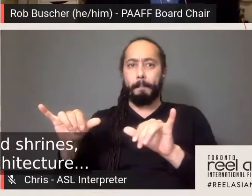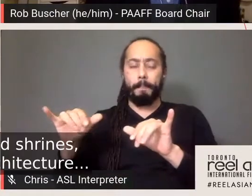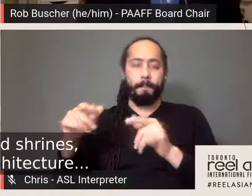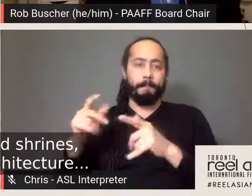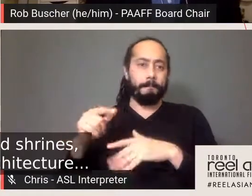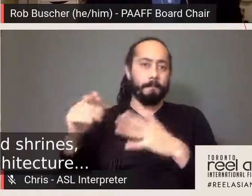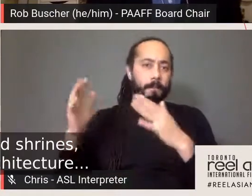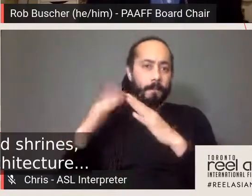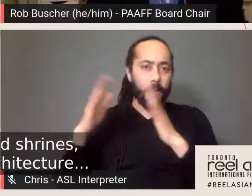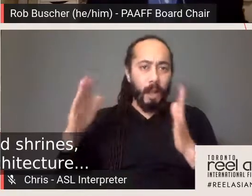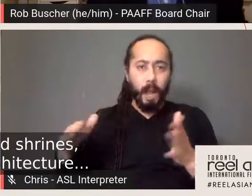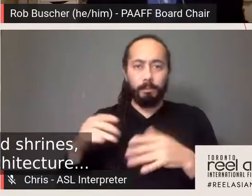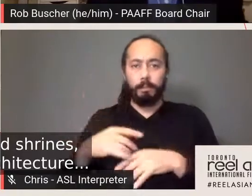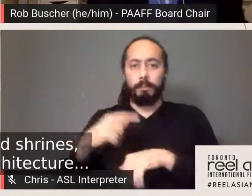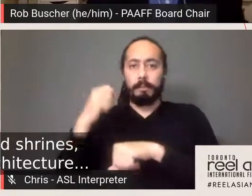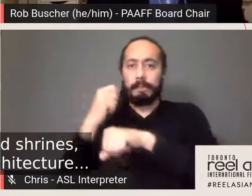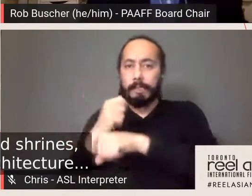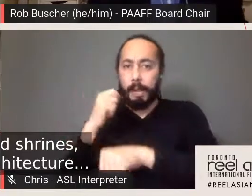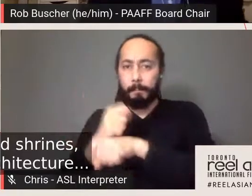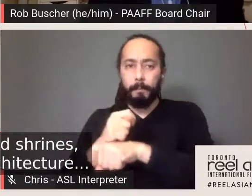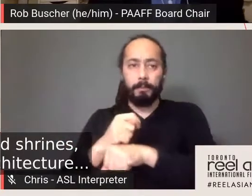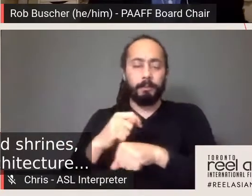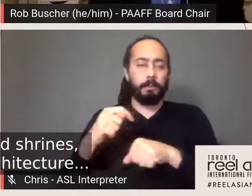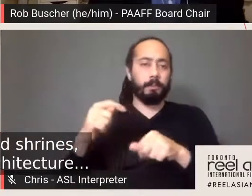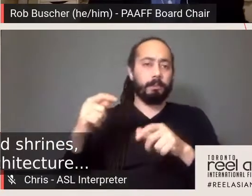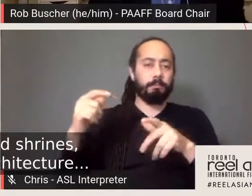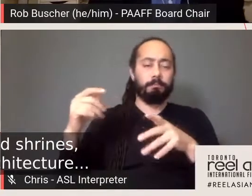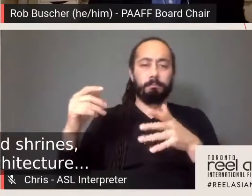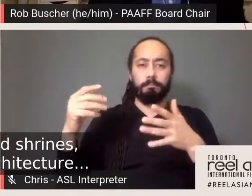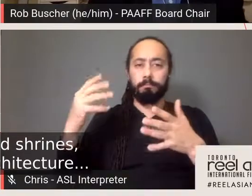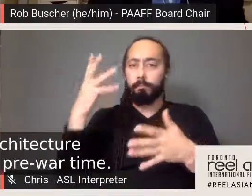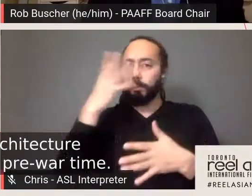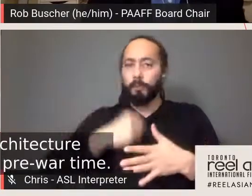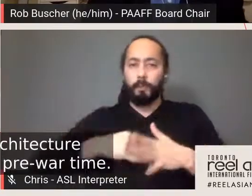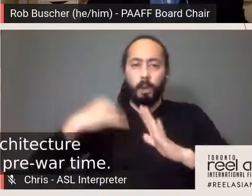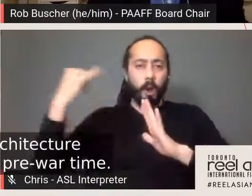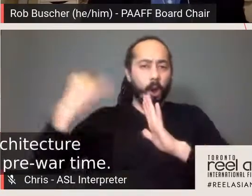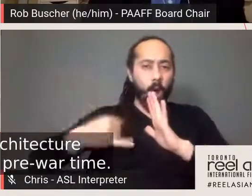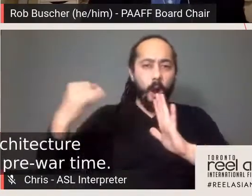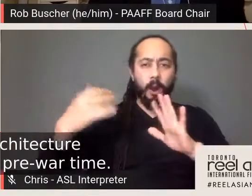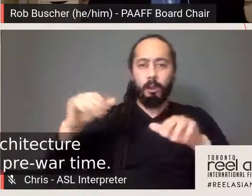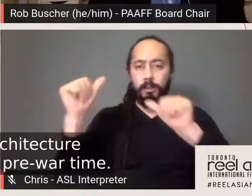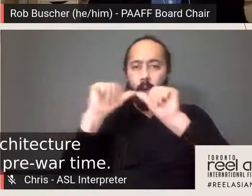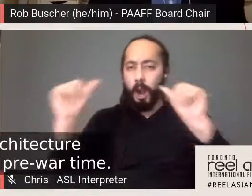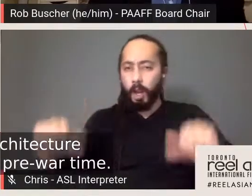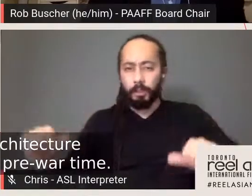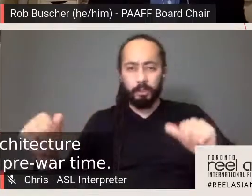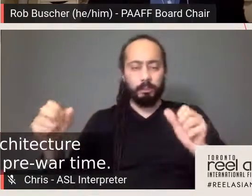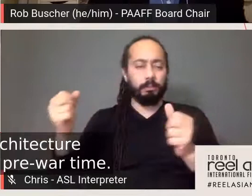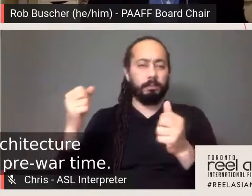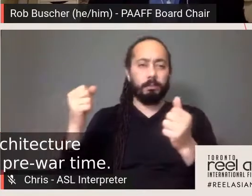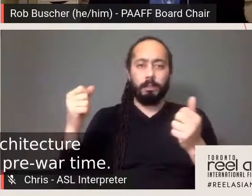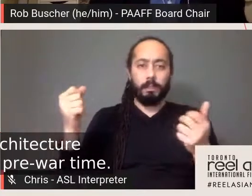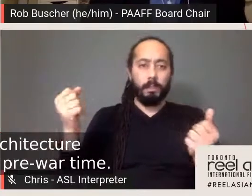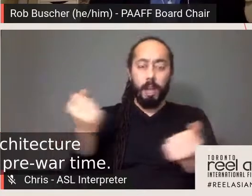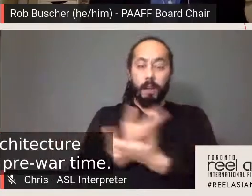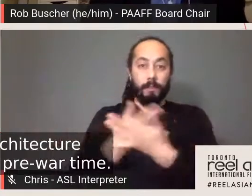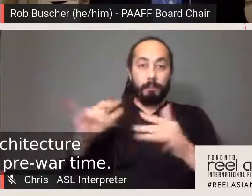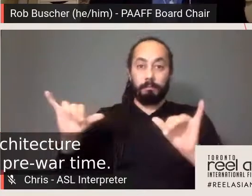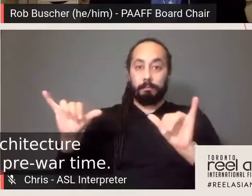houses, temples, shrines, beautiful architecture, all those architecture